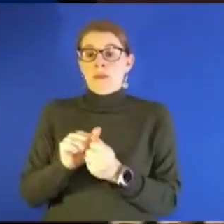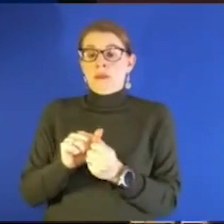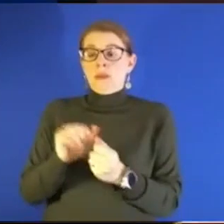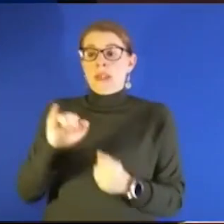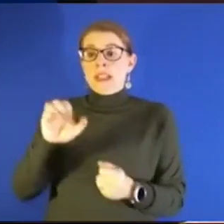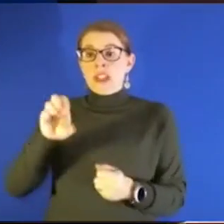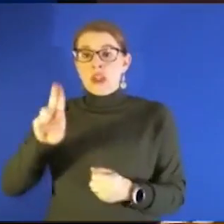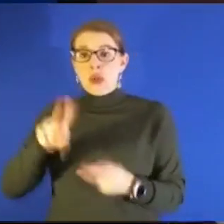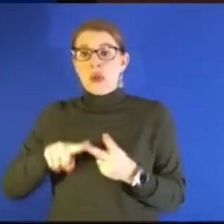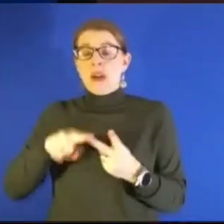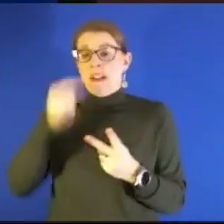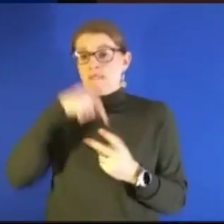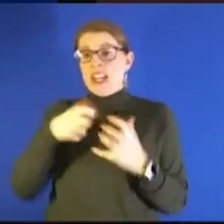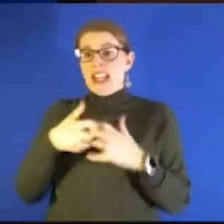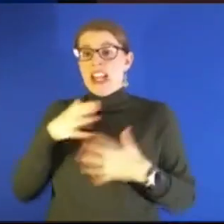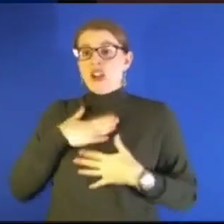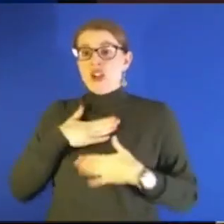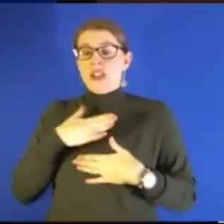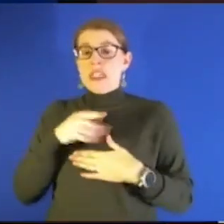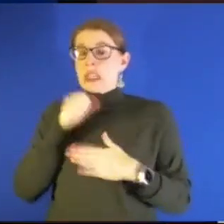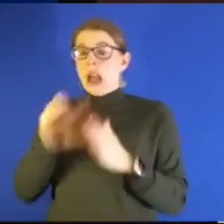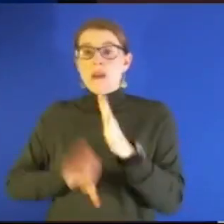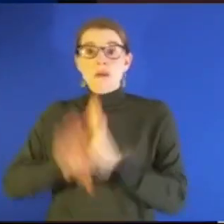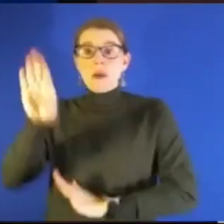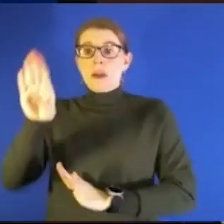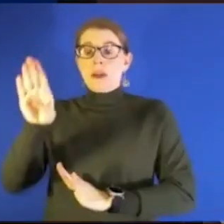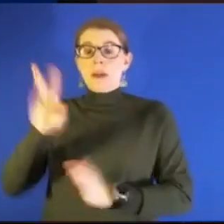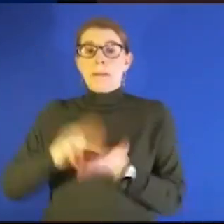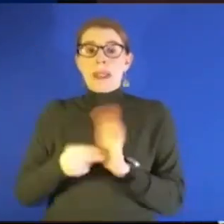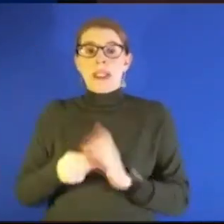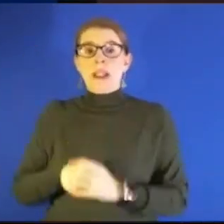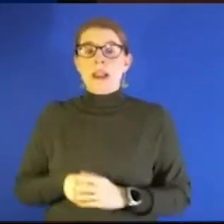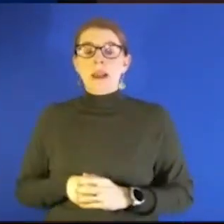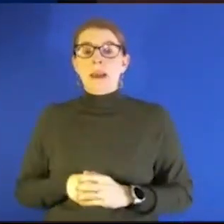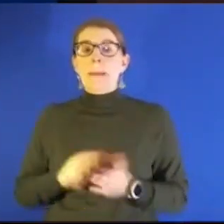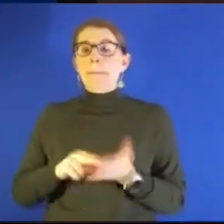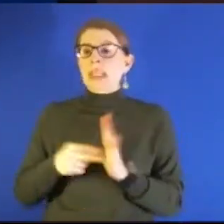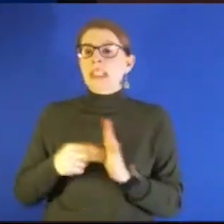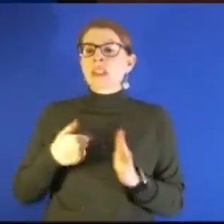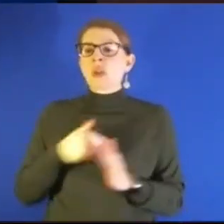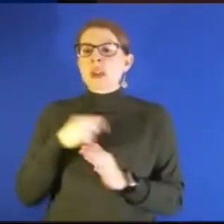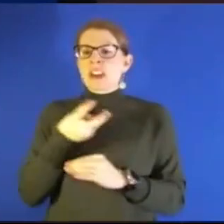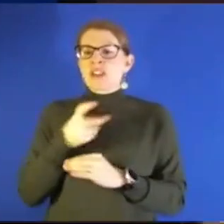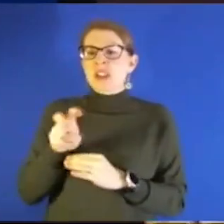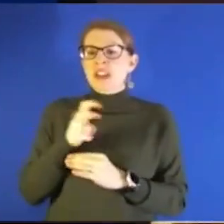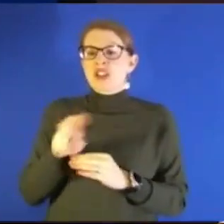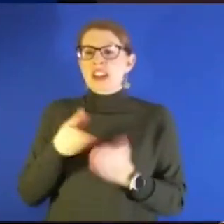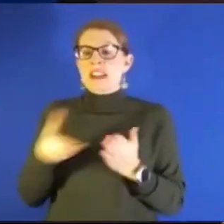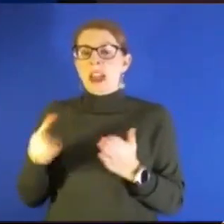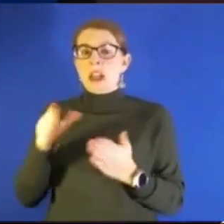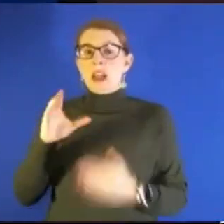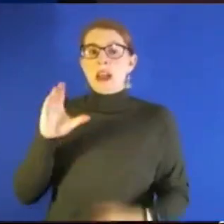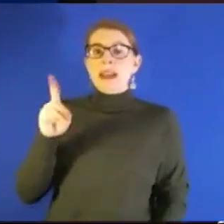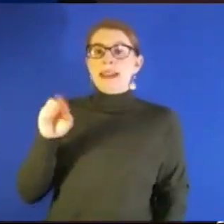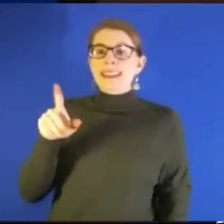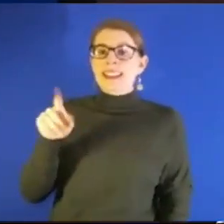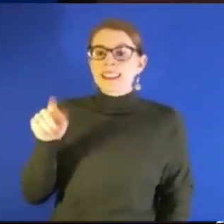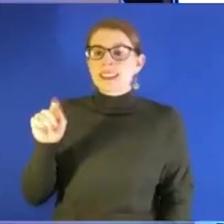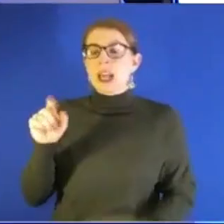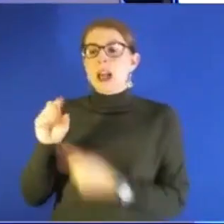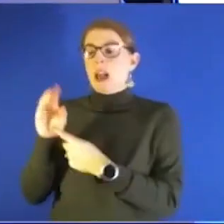as well, which I think that just means, okay, it probably is. I think we've got this transition going Delta to Omicron here in the hospital right now.